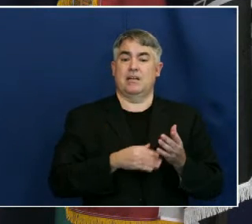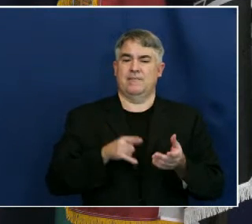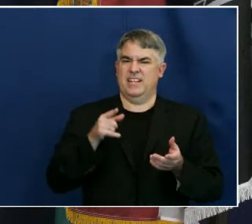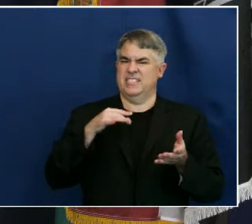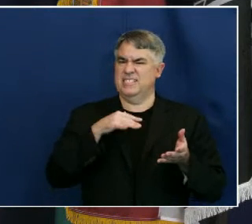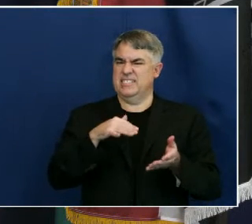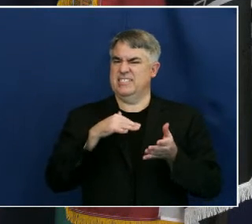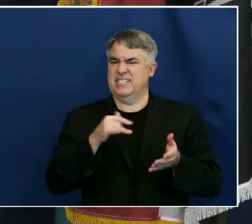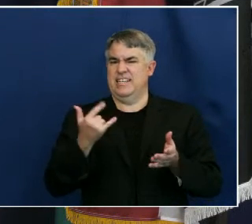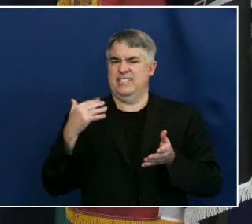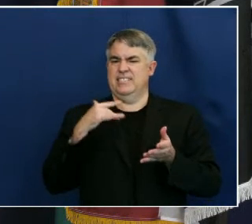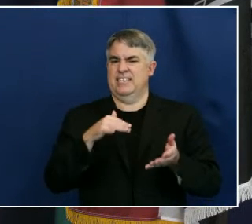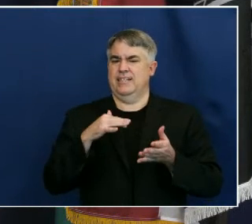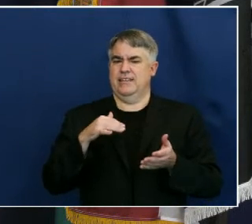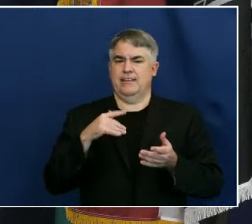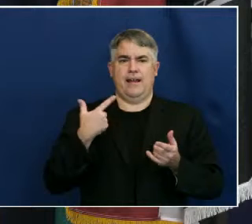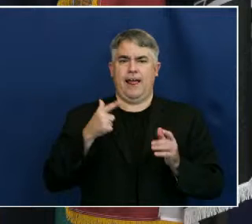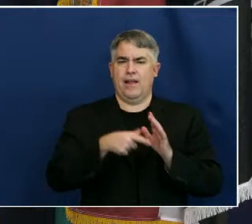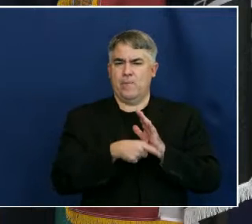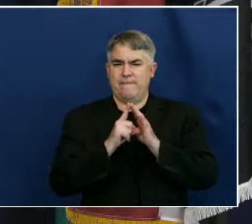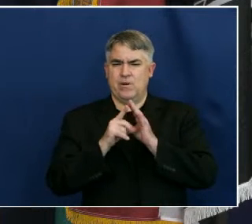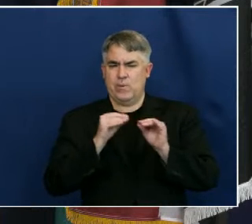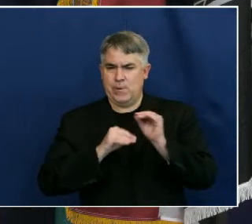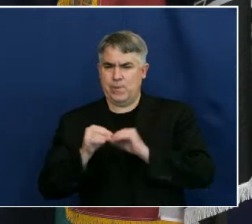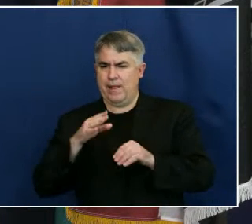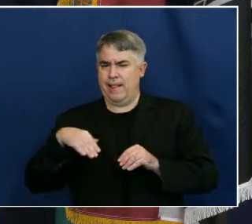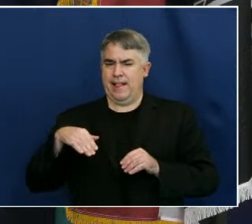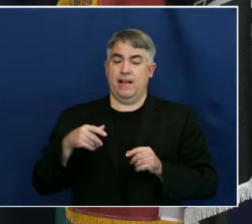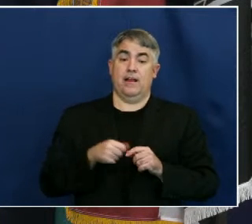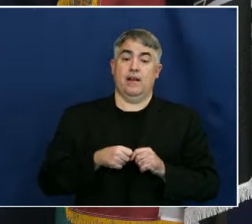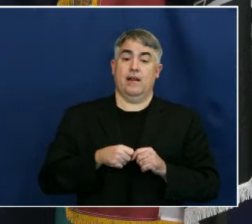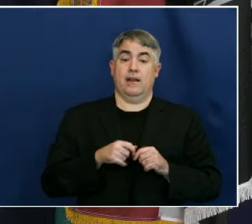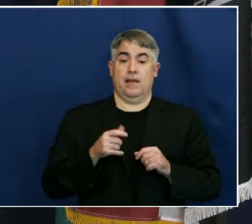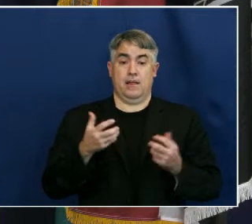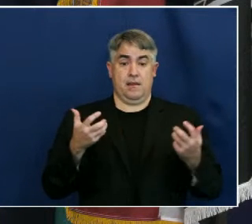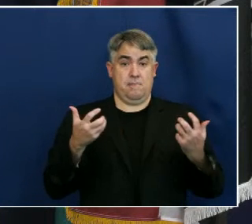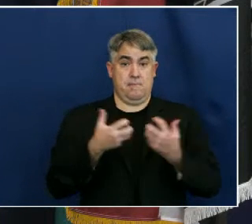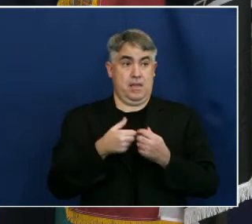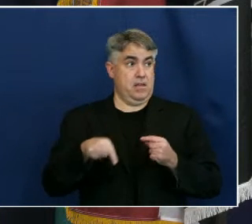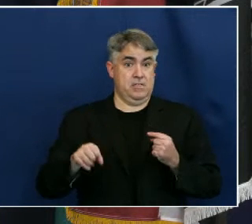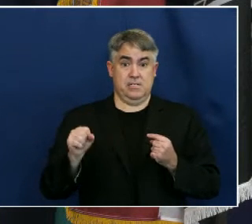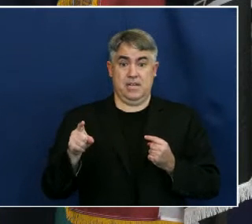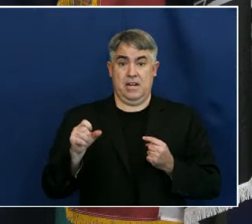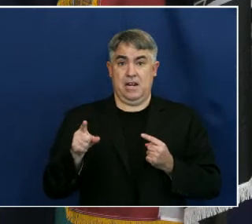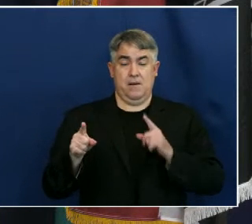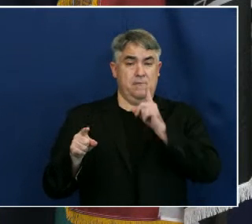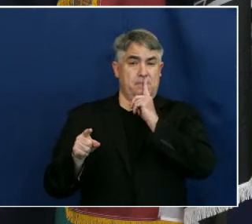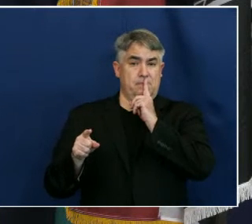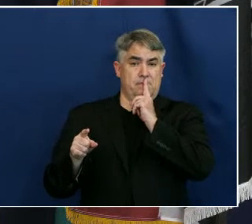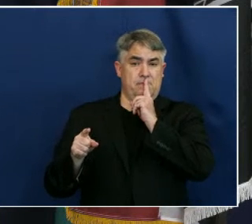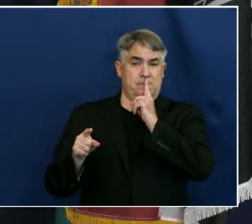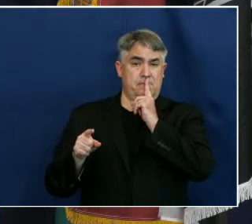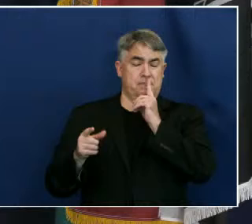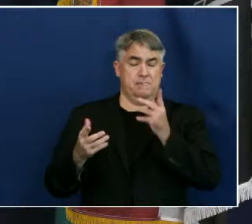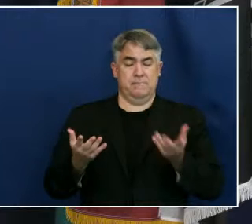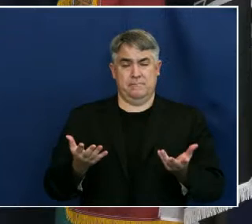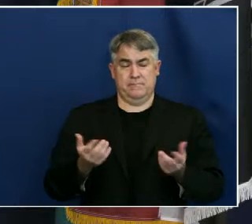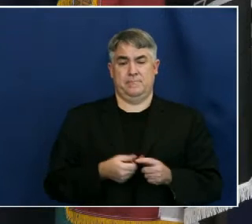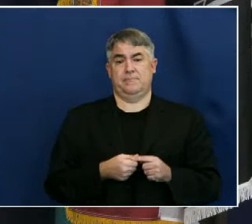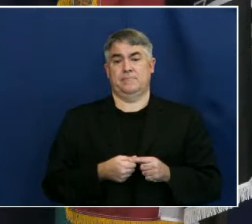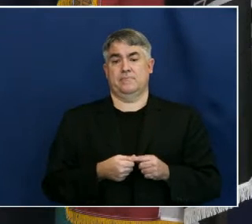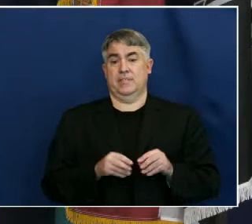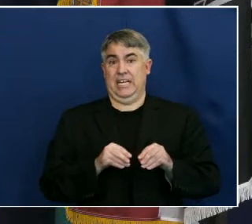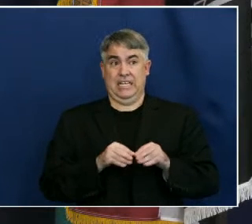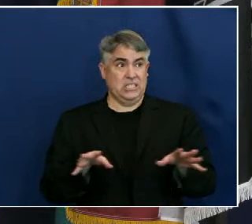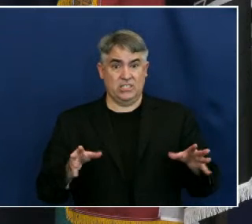peer-reviewed. And we don't have evidence in San Diego that those variants are indeed more contagious or